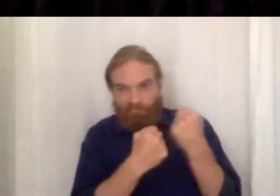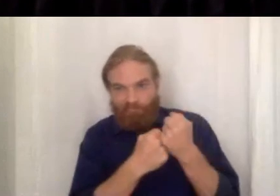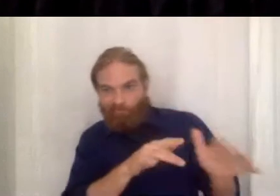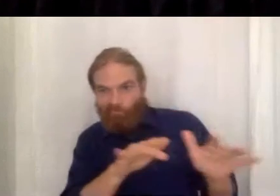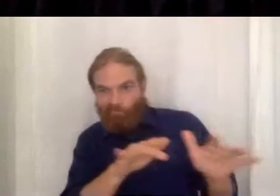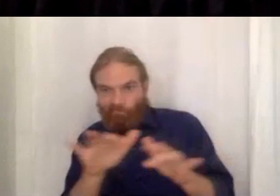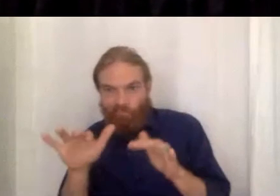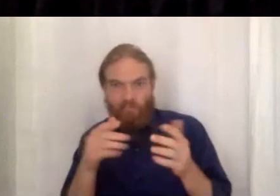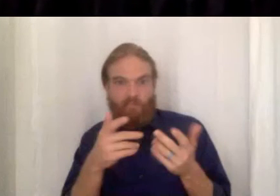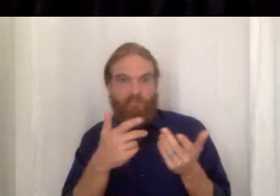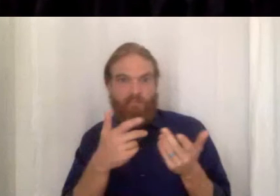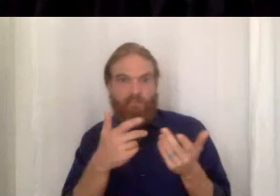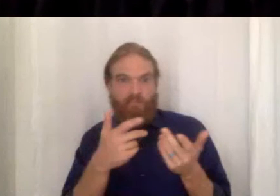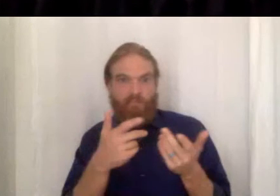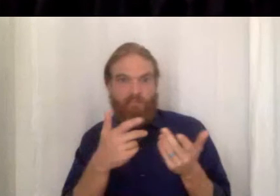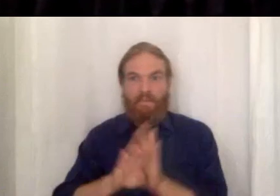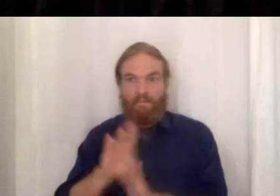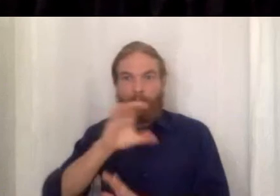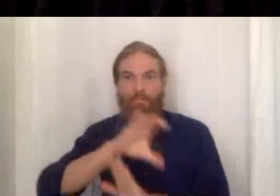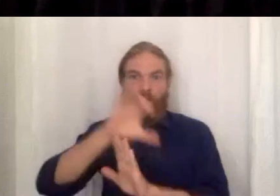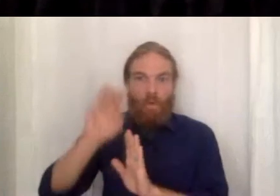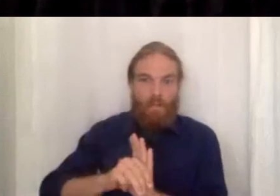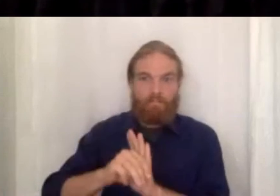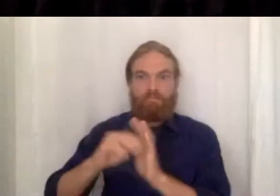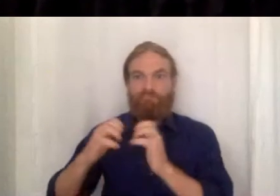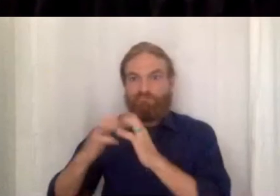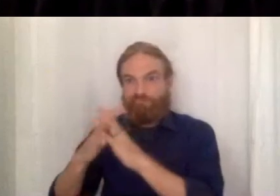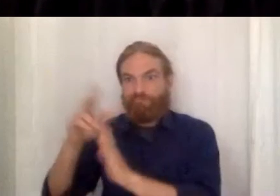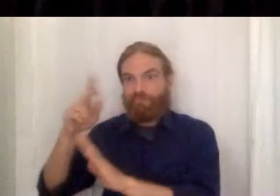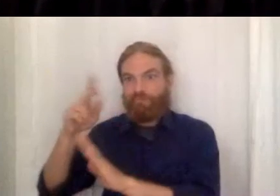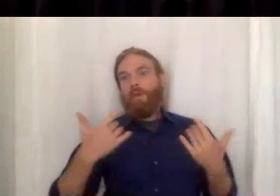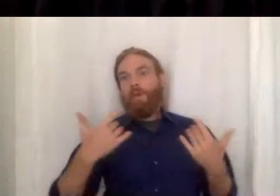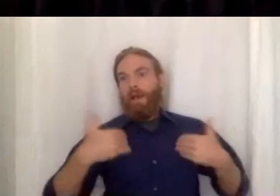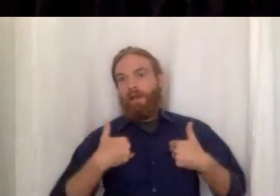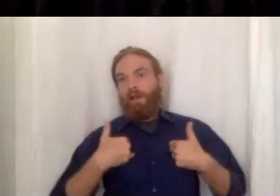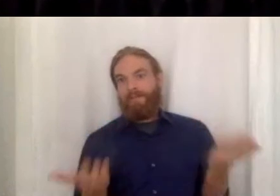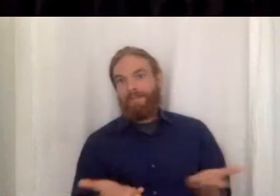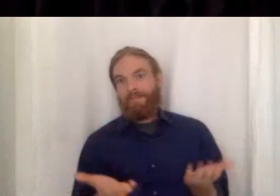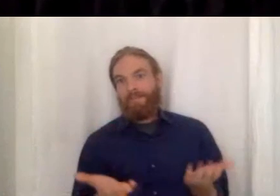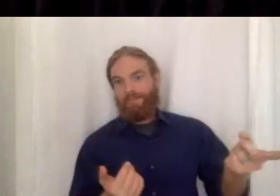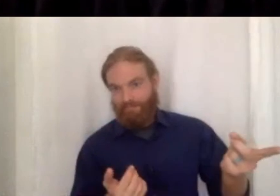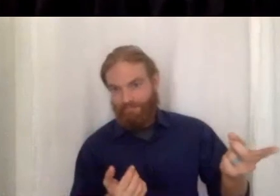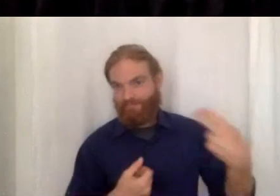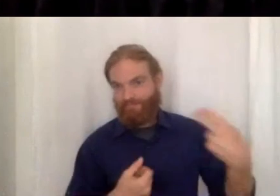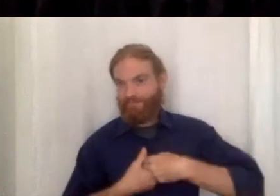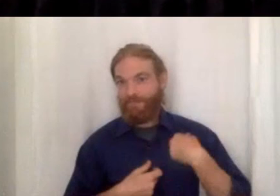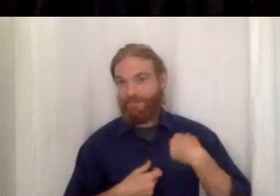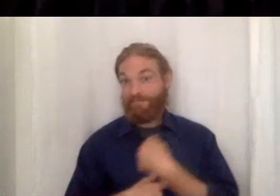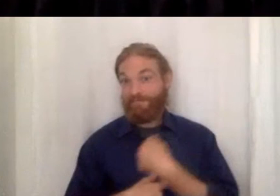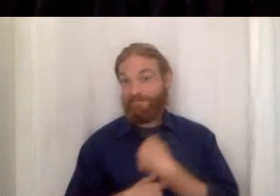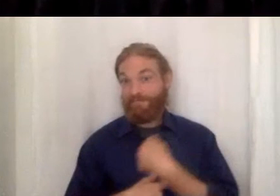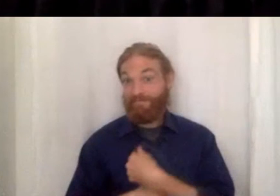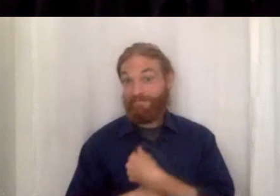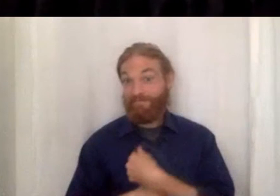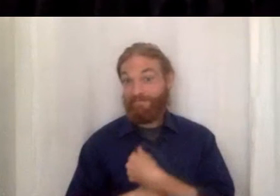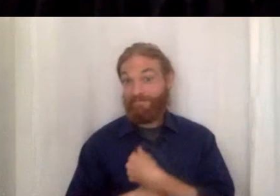thrilled to have her join our leadership team. And Heather, I'm wondering if you're still